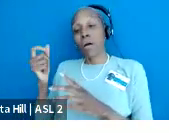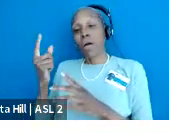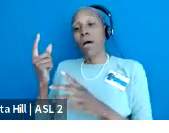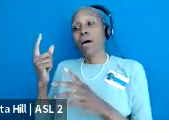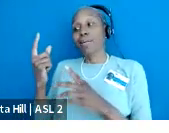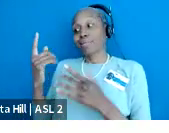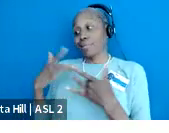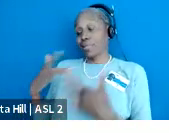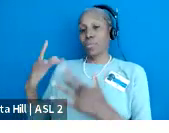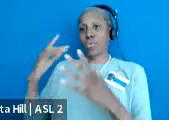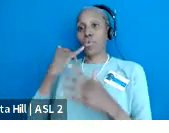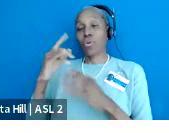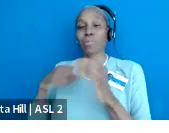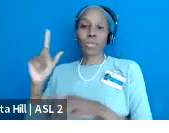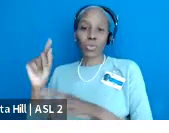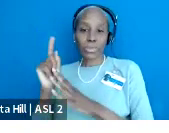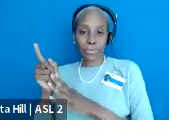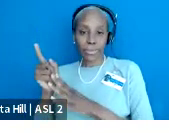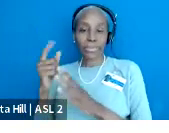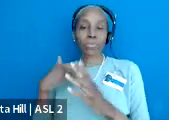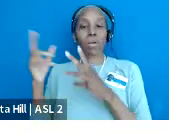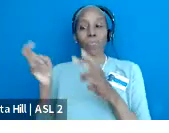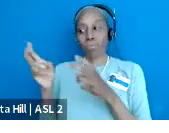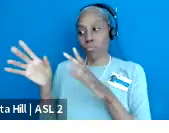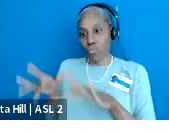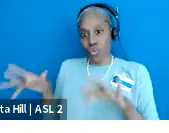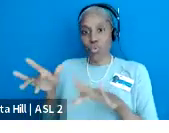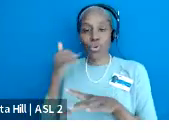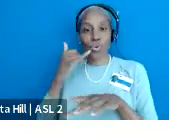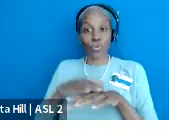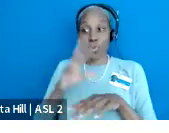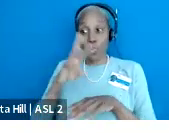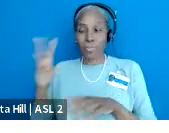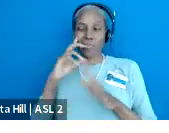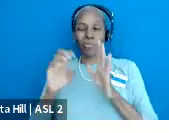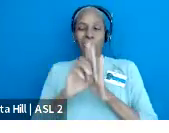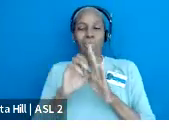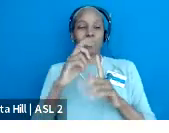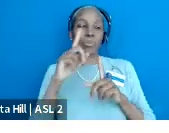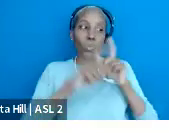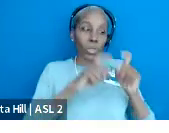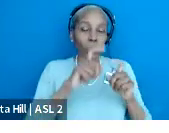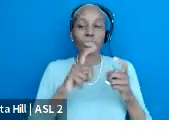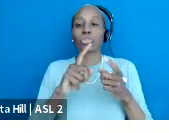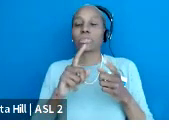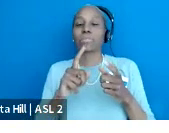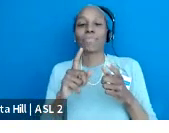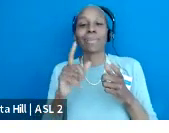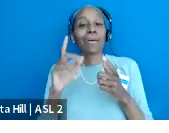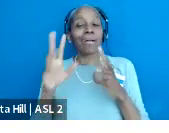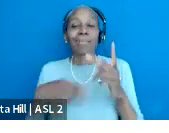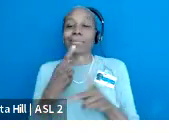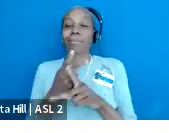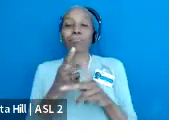20 minutes. Also, if anyone's interested, we have recorded calls on our website, just as an example of the types of questions or the kind of the cadence of a